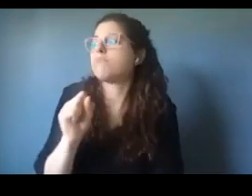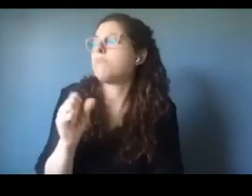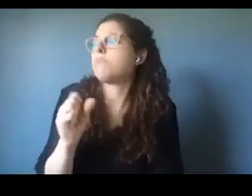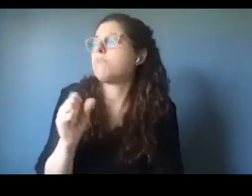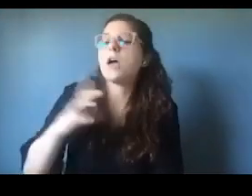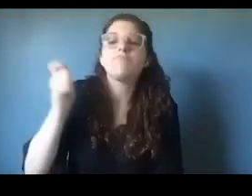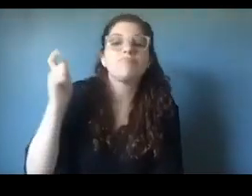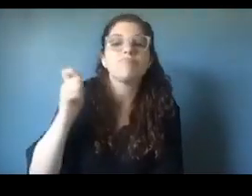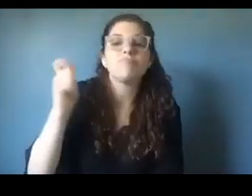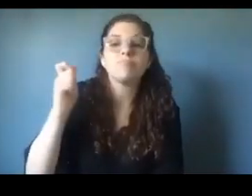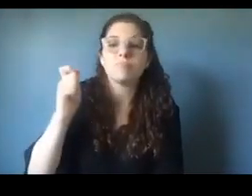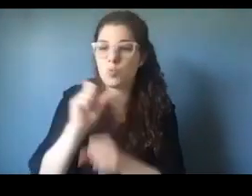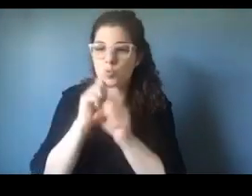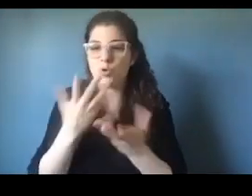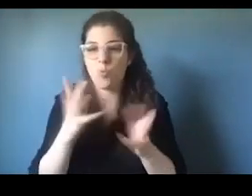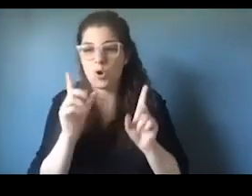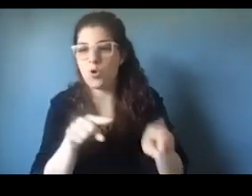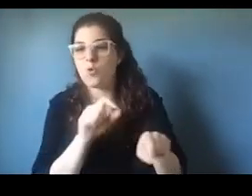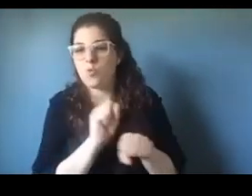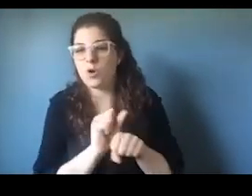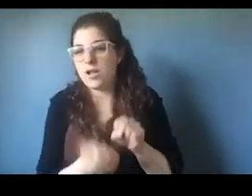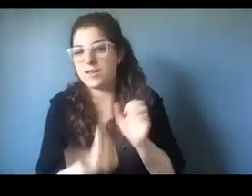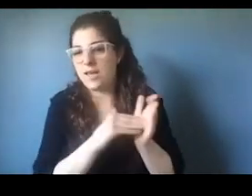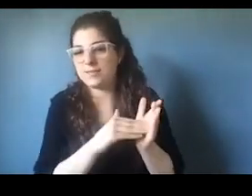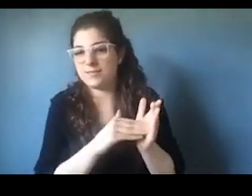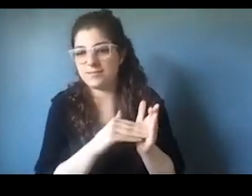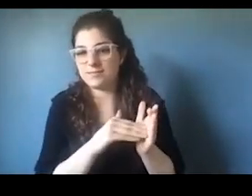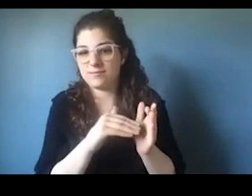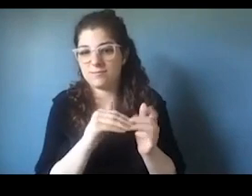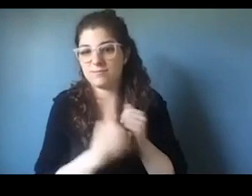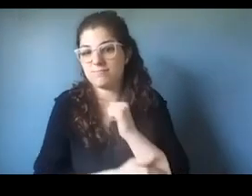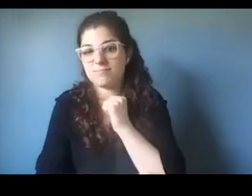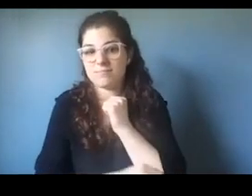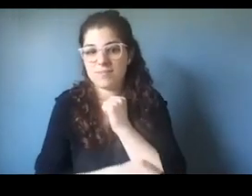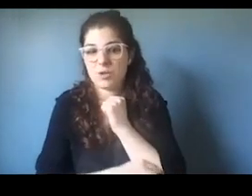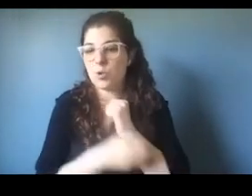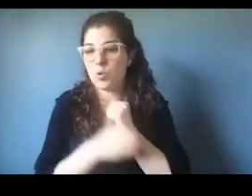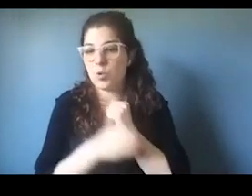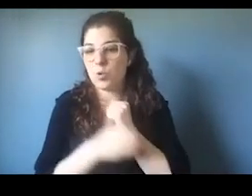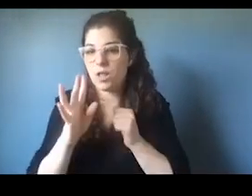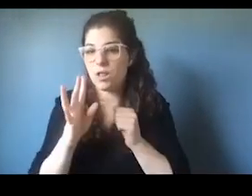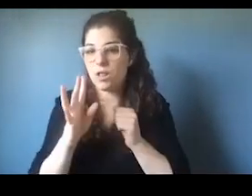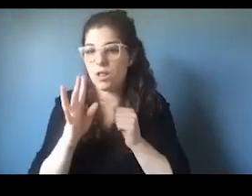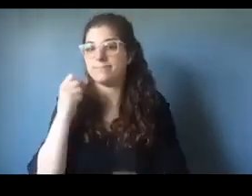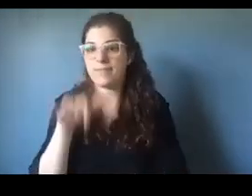want to come back to the labor market as the recovery begins, and it's going to hinder it. Okay.